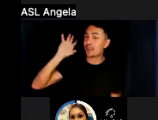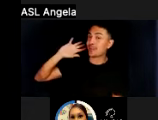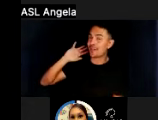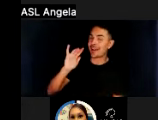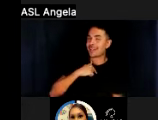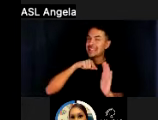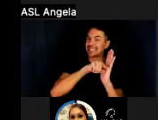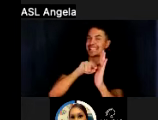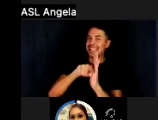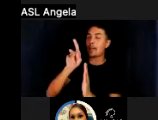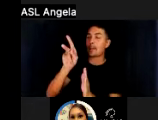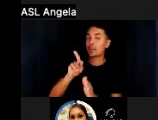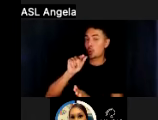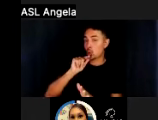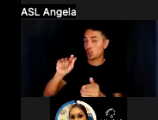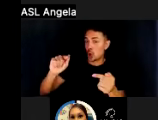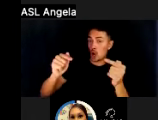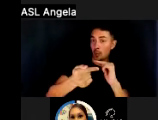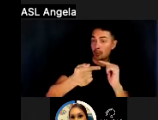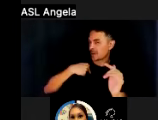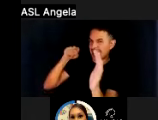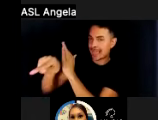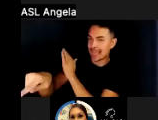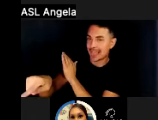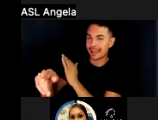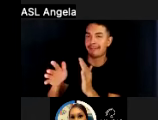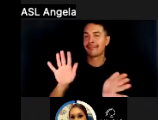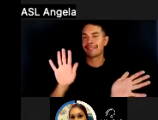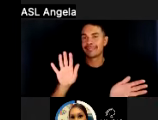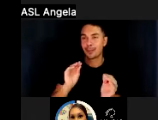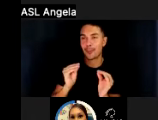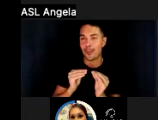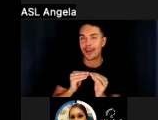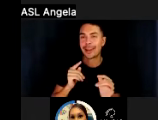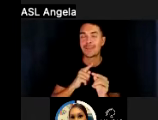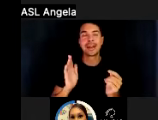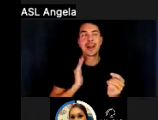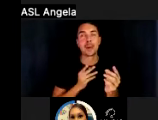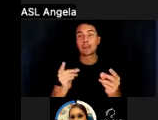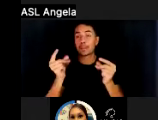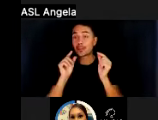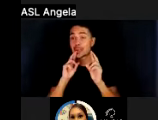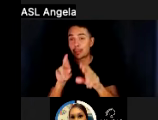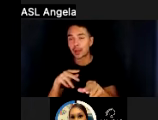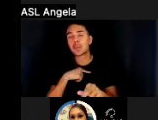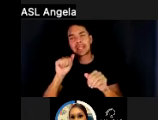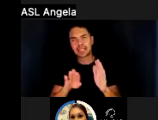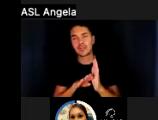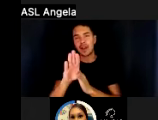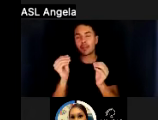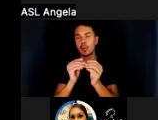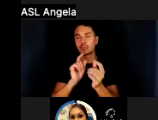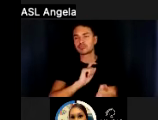perpetrators, right? But how can we think about what immediate responses we can develop that